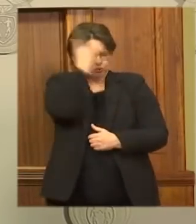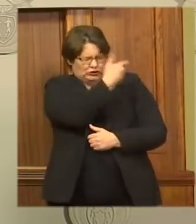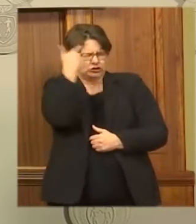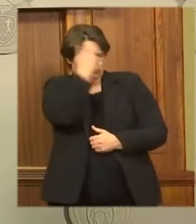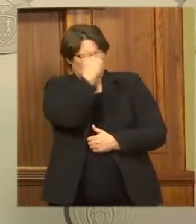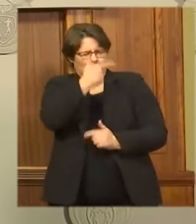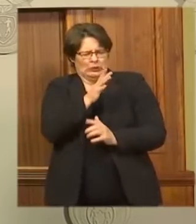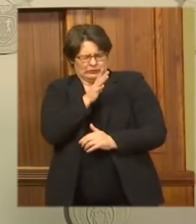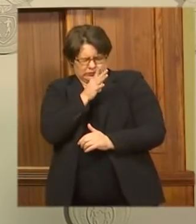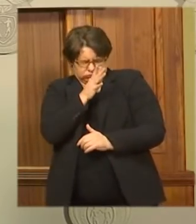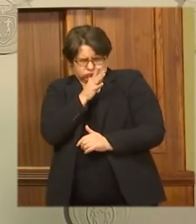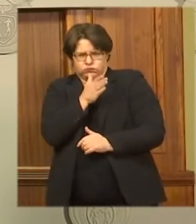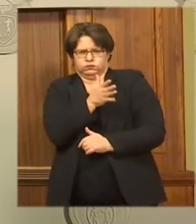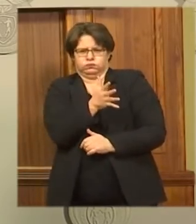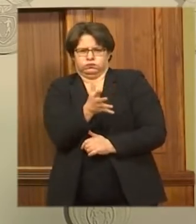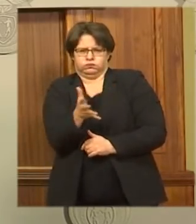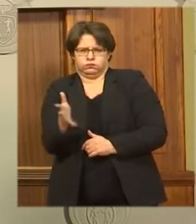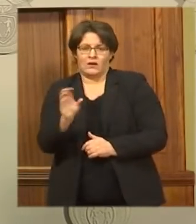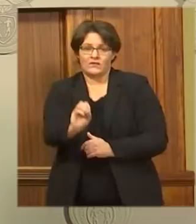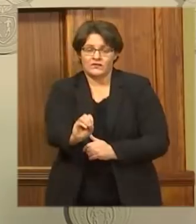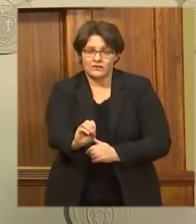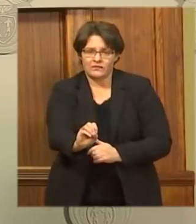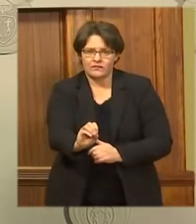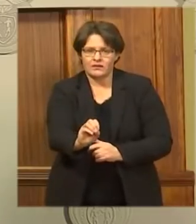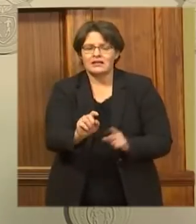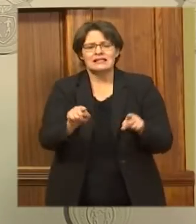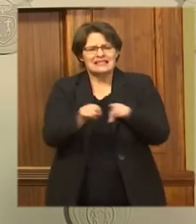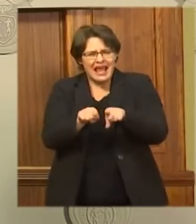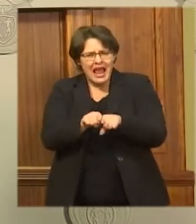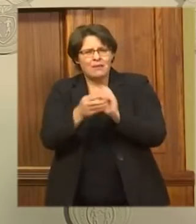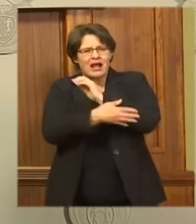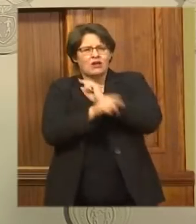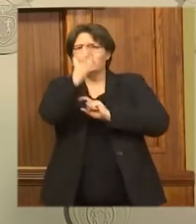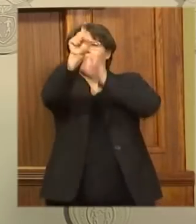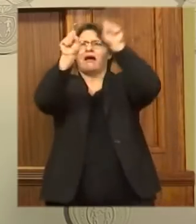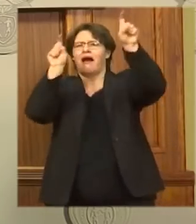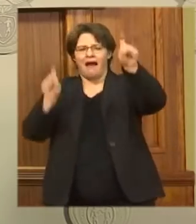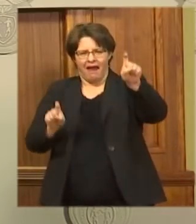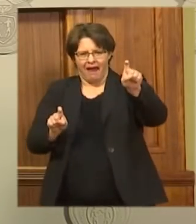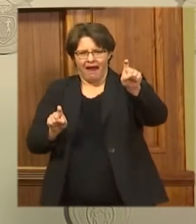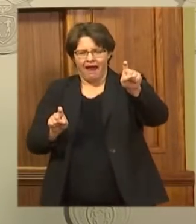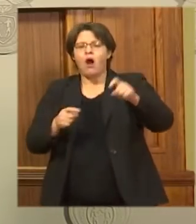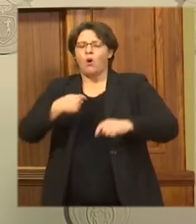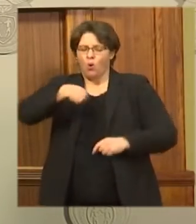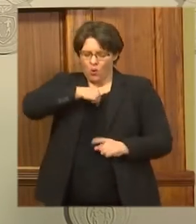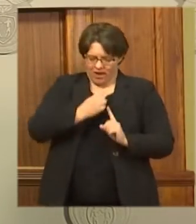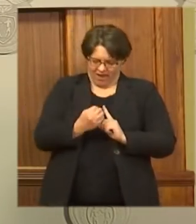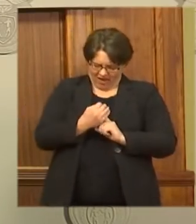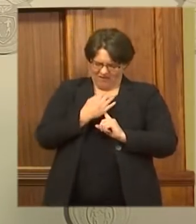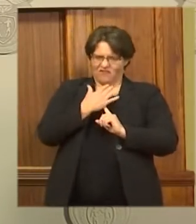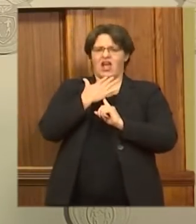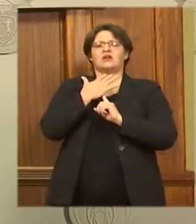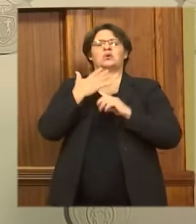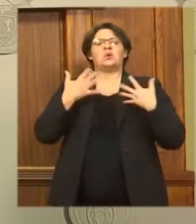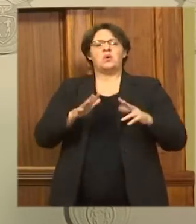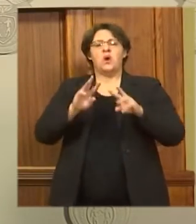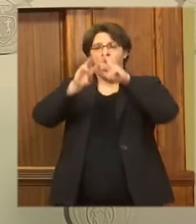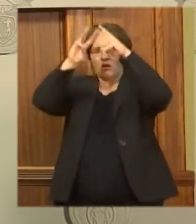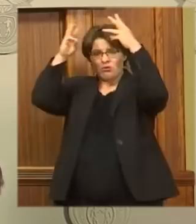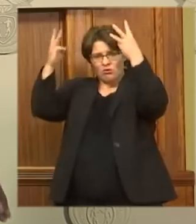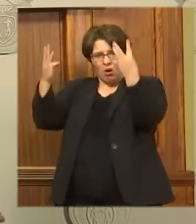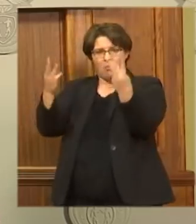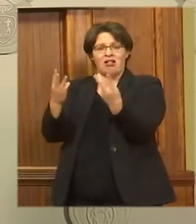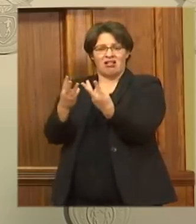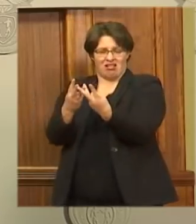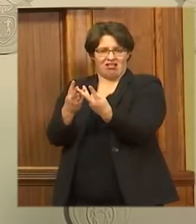gather. Like many other countries, South Africa has been affected by the global shortage